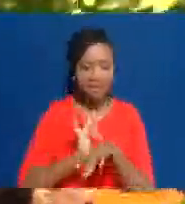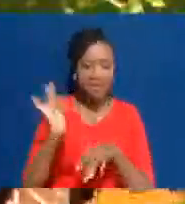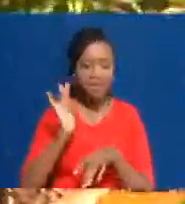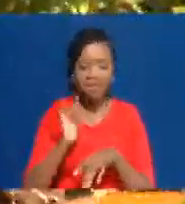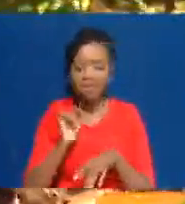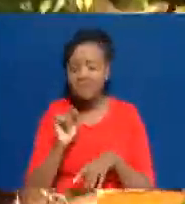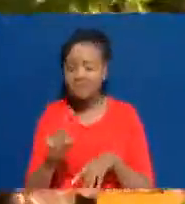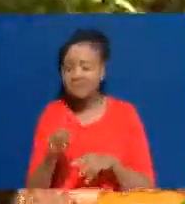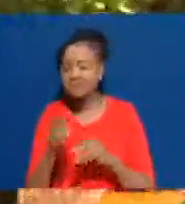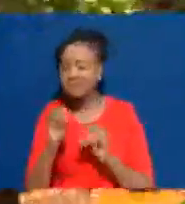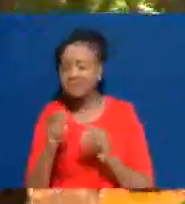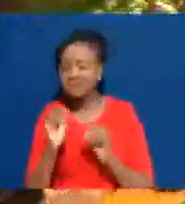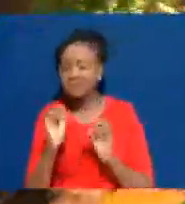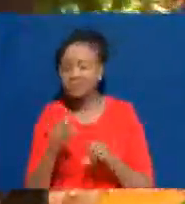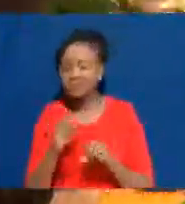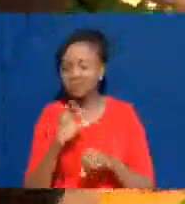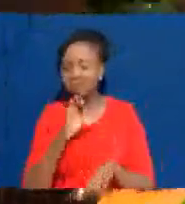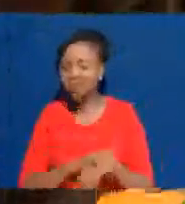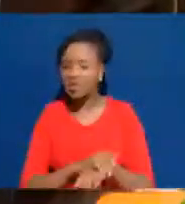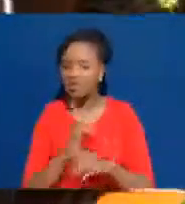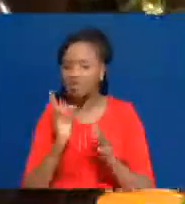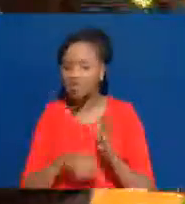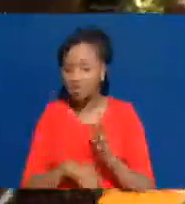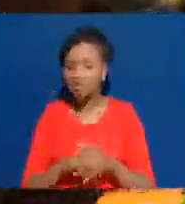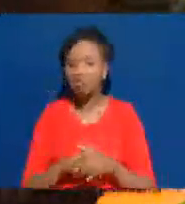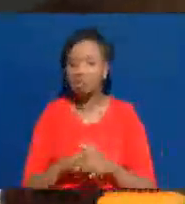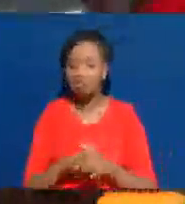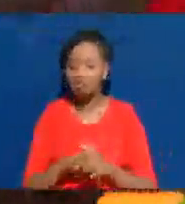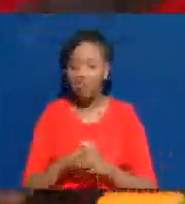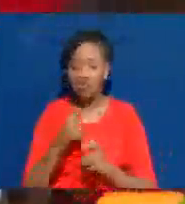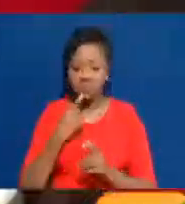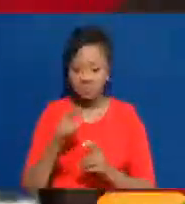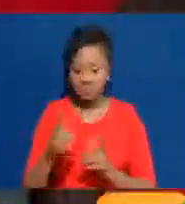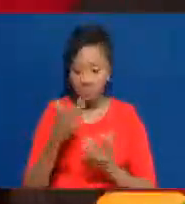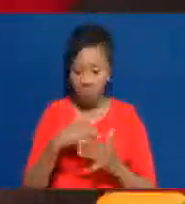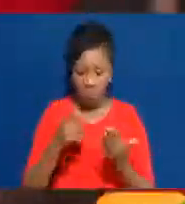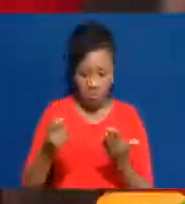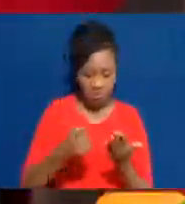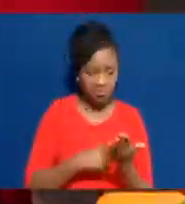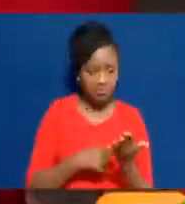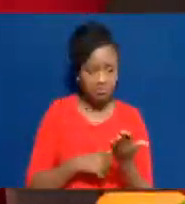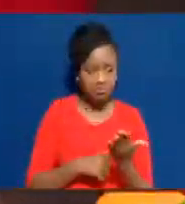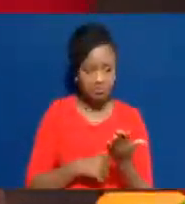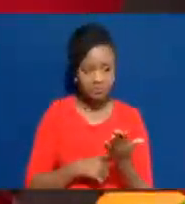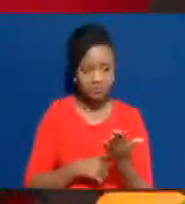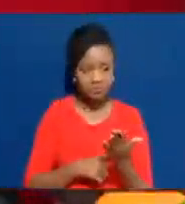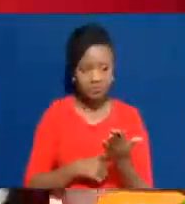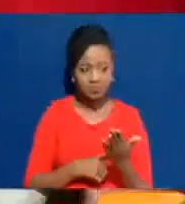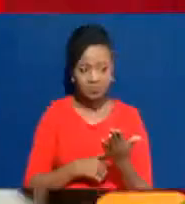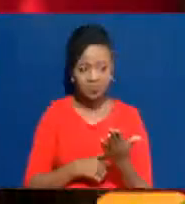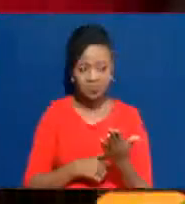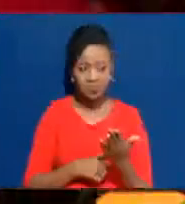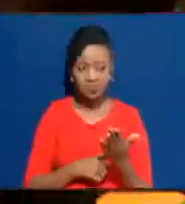hapo kwa mchanga inaweza toa result. Nikimaliza inaniambia soil test is complete. Inaniambia send